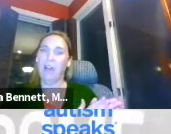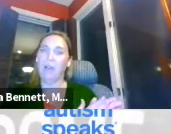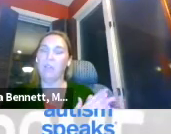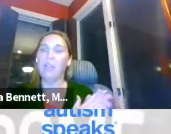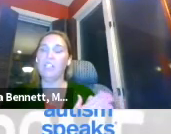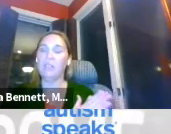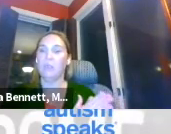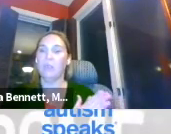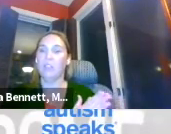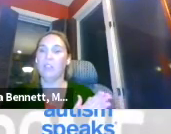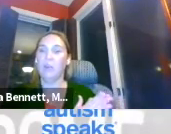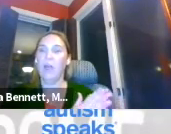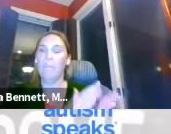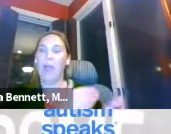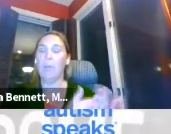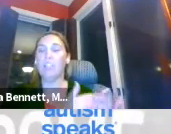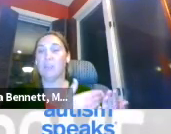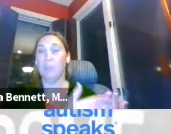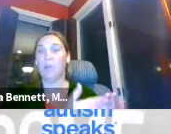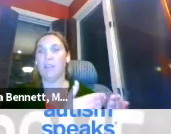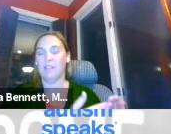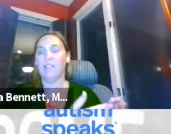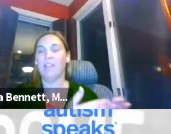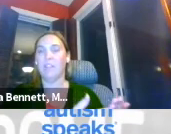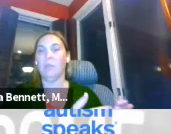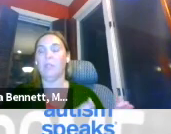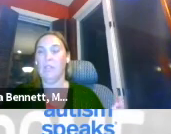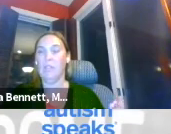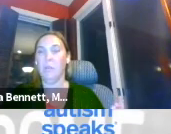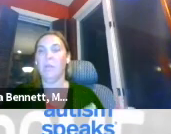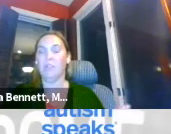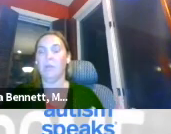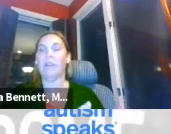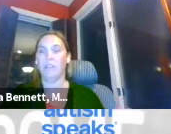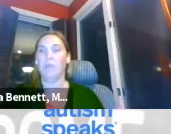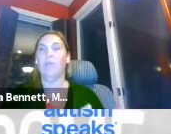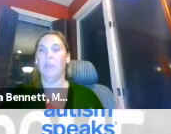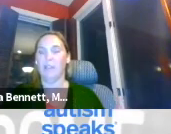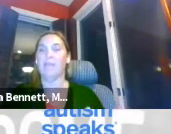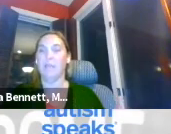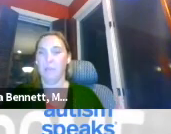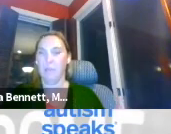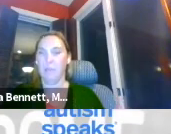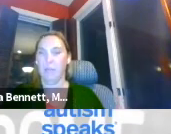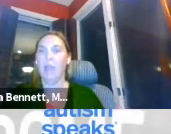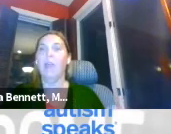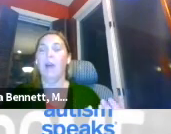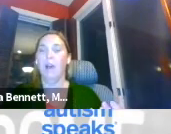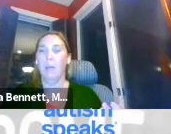my talk, which really just refers to how much support does this individual need with respect to their autism